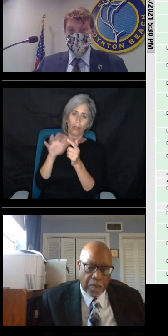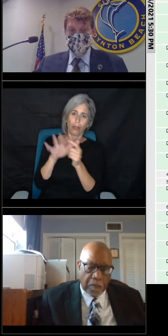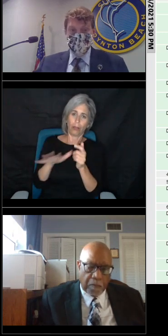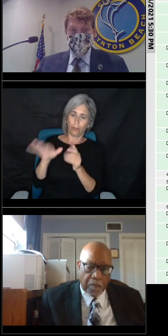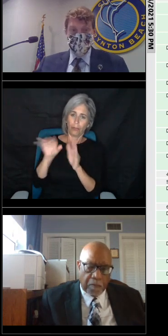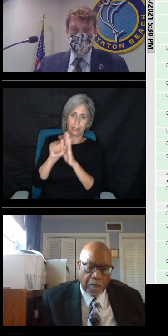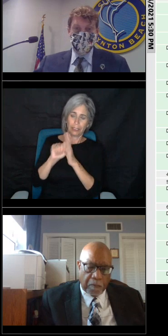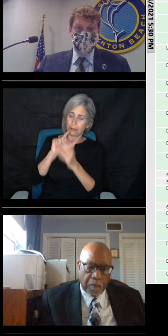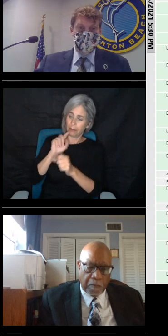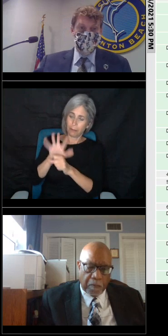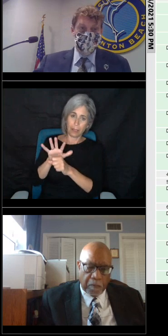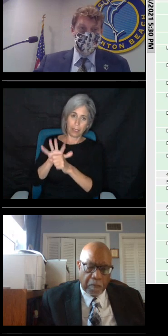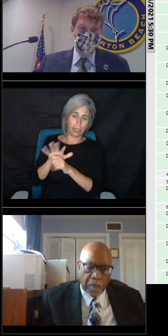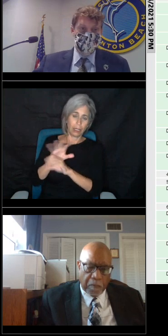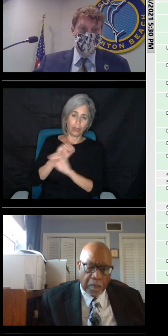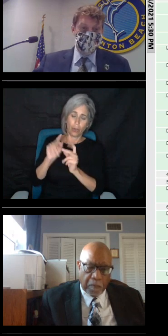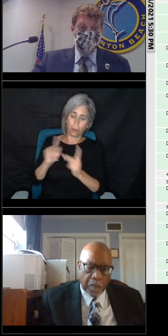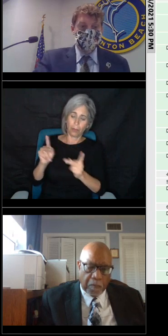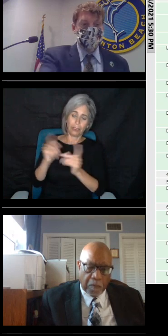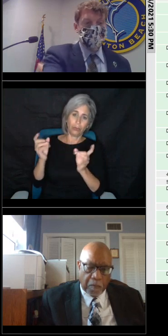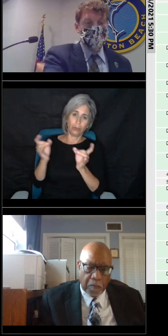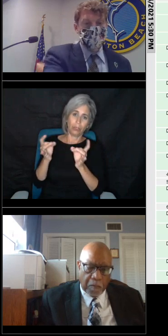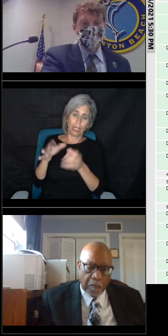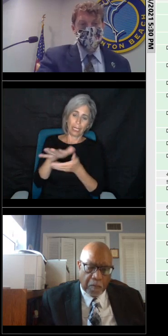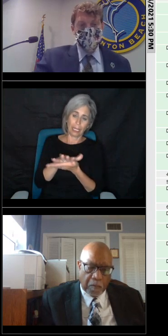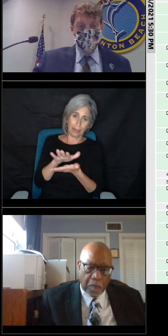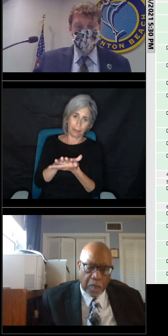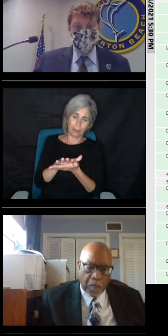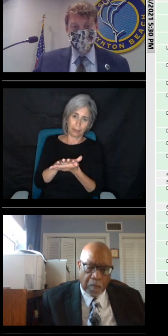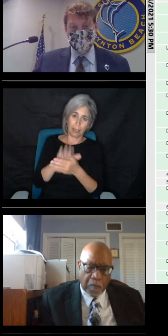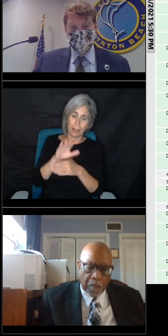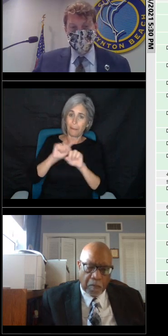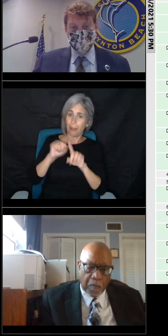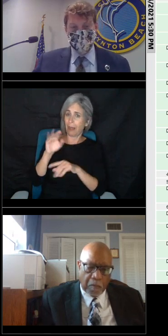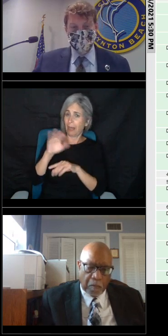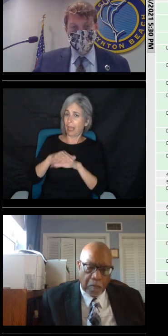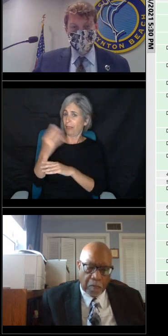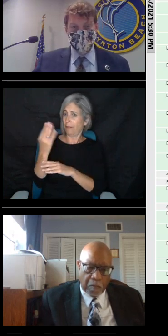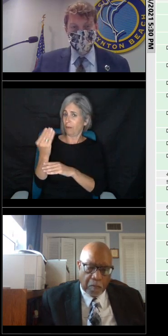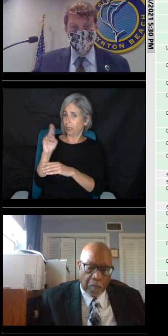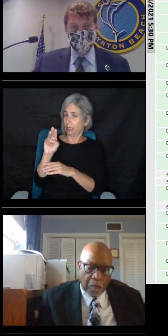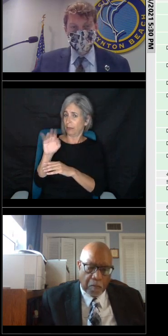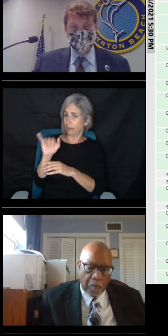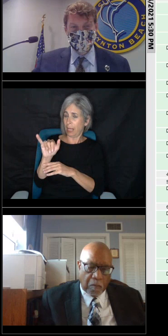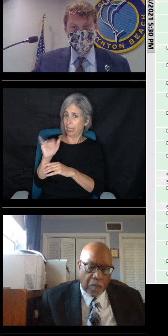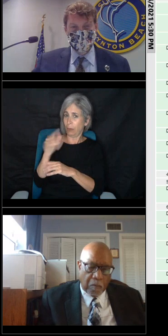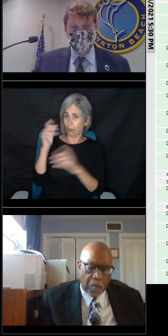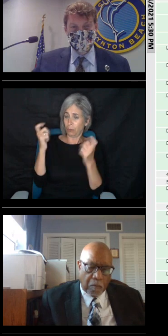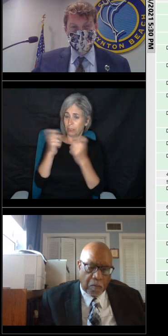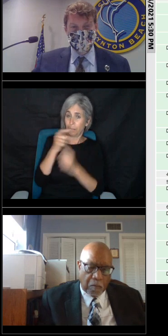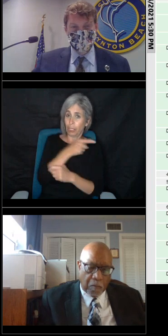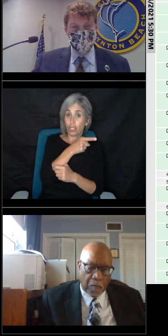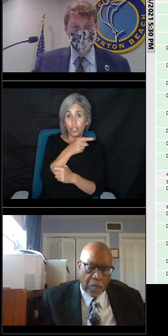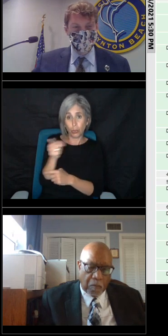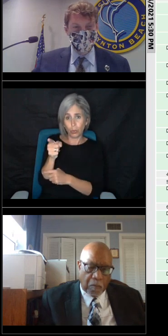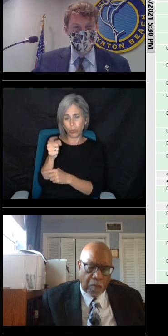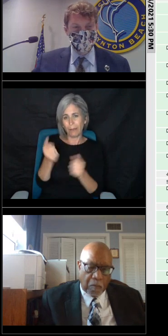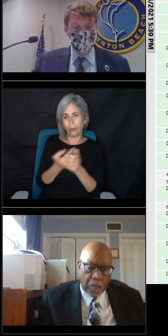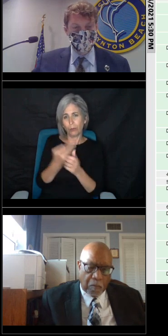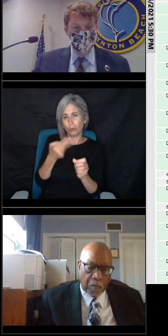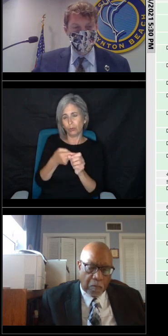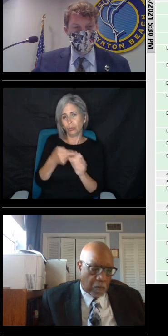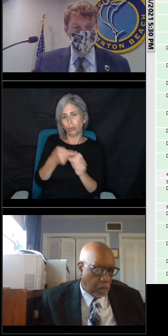committed to becoming No Place for Hate campuses, but on May 14th specifically, we'll also be celebrating you and everyone who joins in the effort